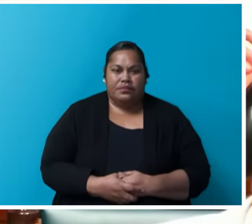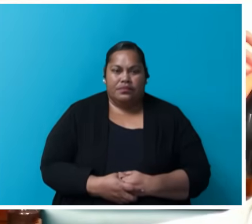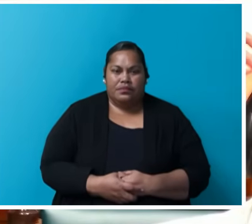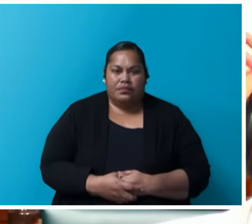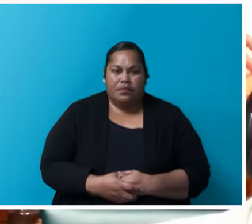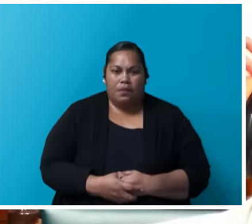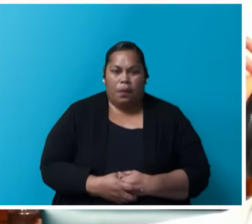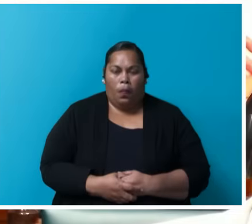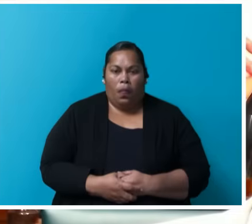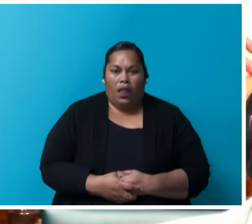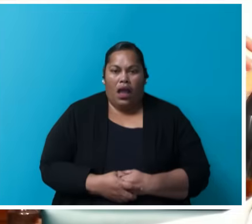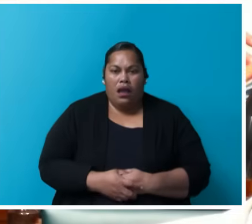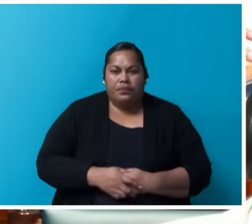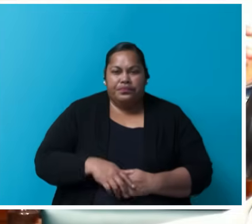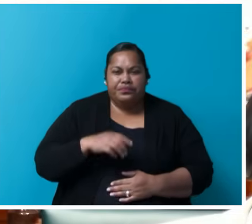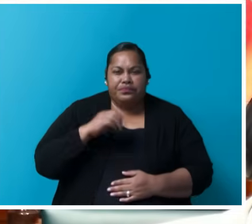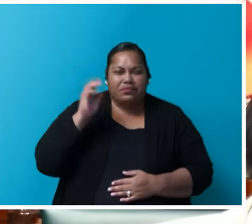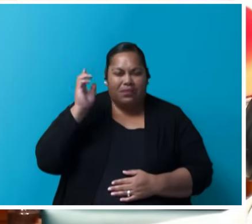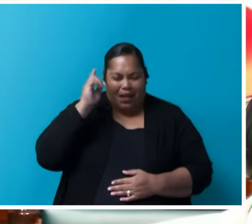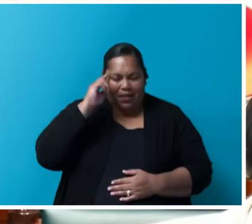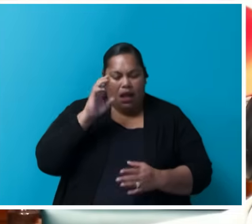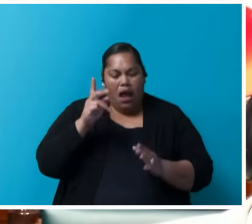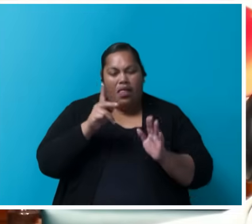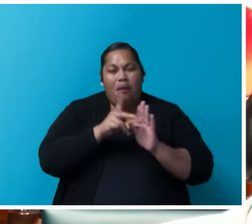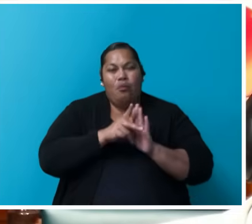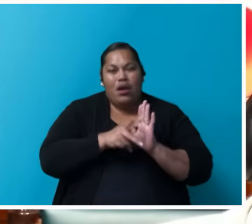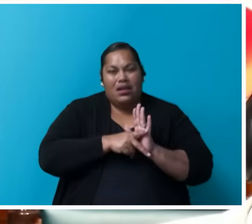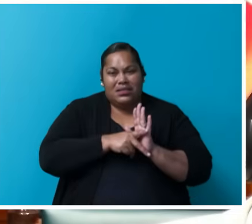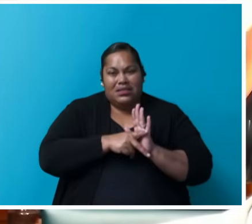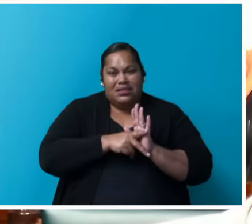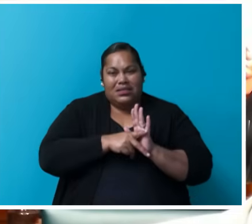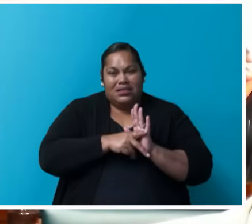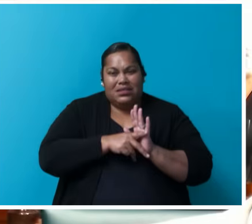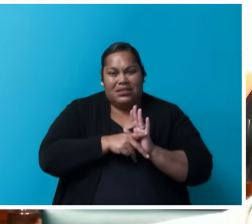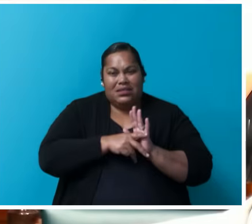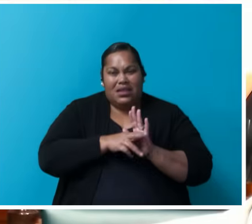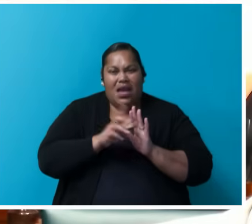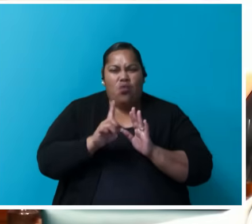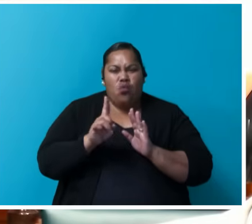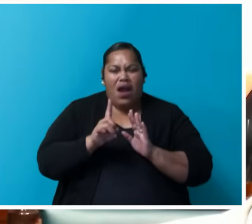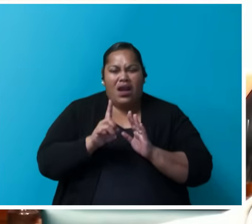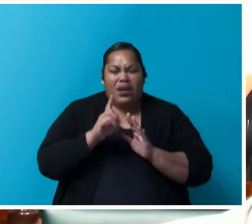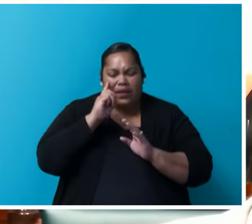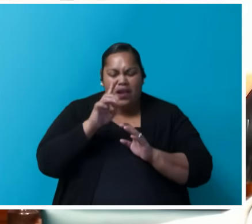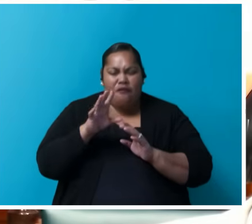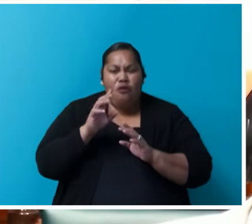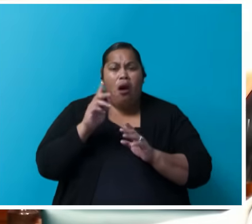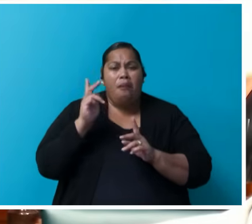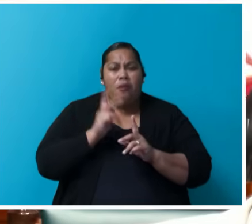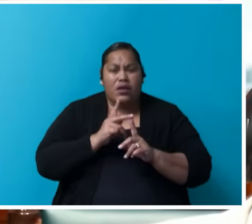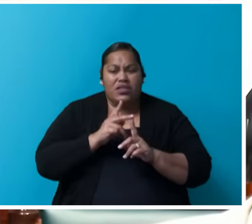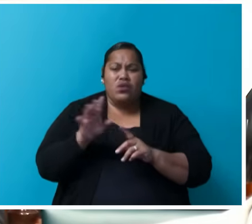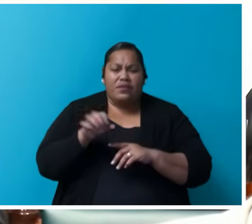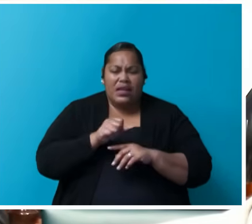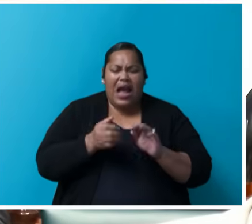I think the policies that and the approach to politics that we have taken under the leadership of the